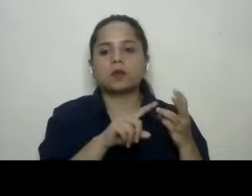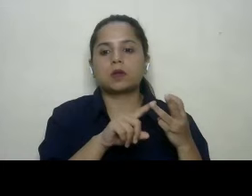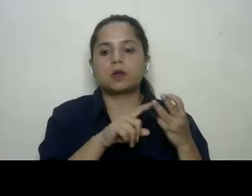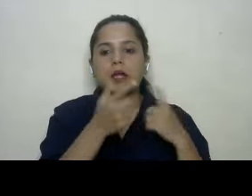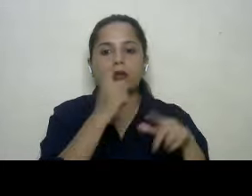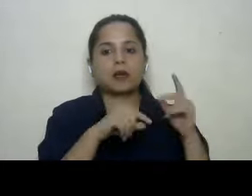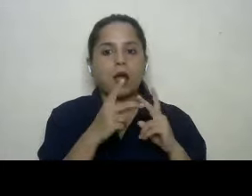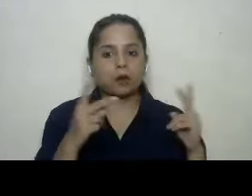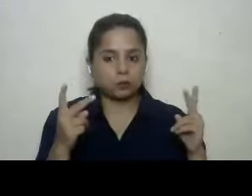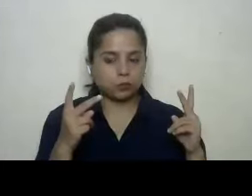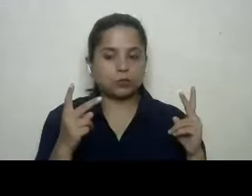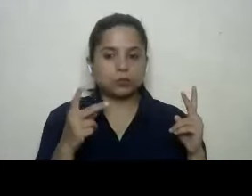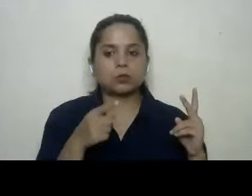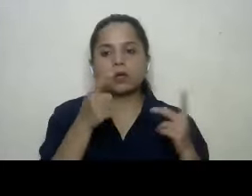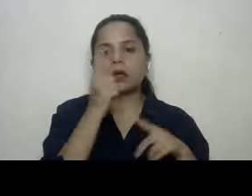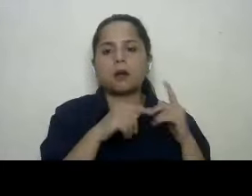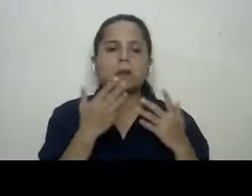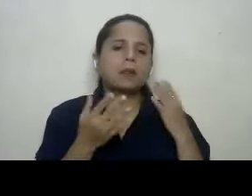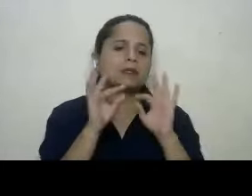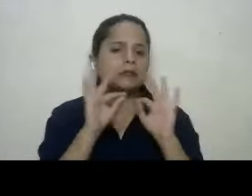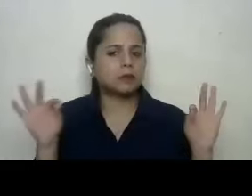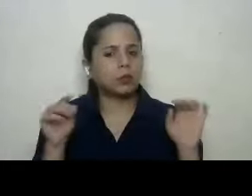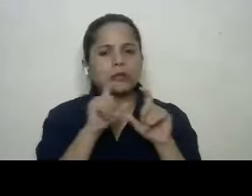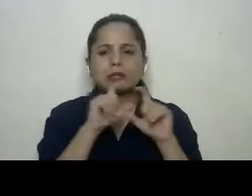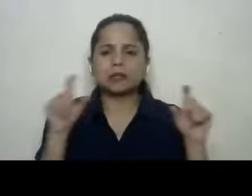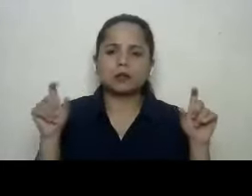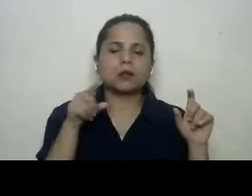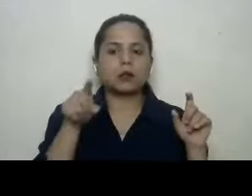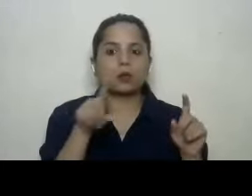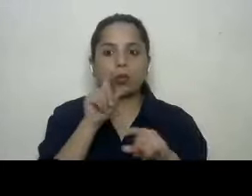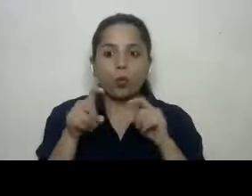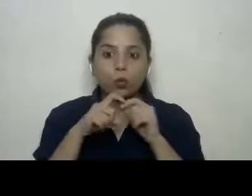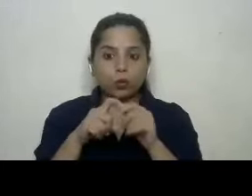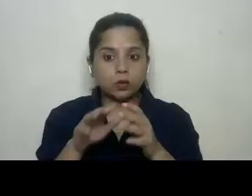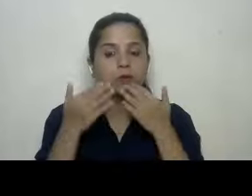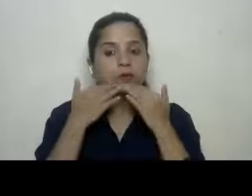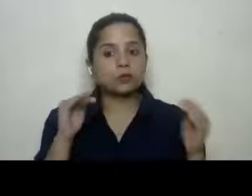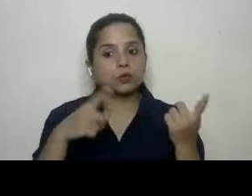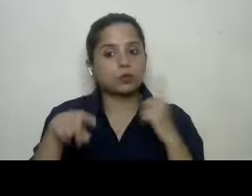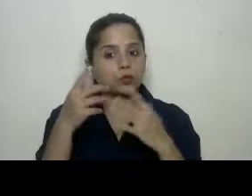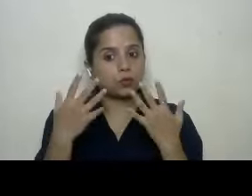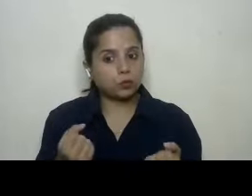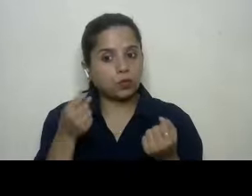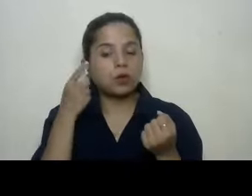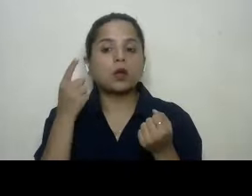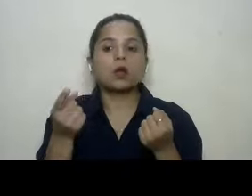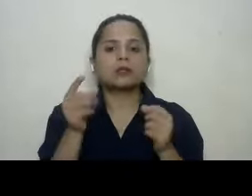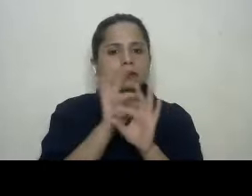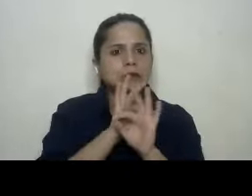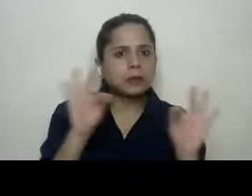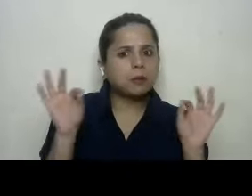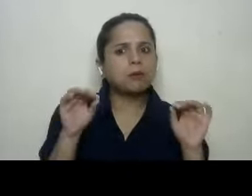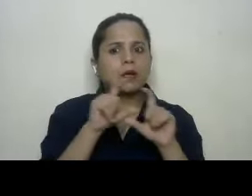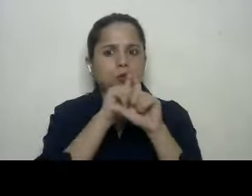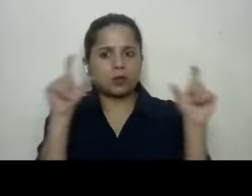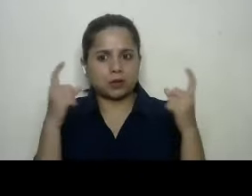for language. So language should be simple and clear. When you're asking questions to the students, you want your question to be simple and clear, isn't it? And